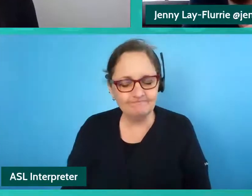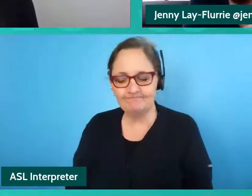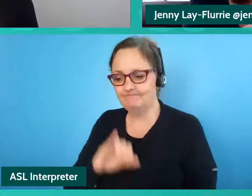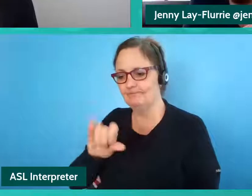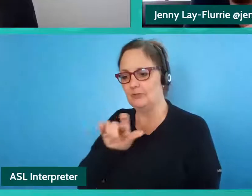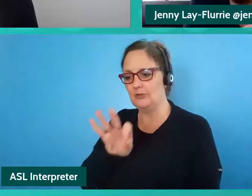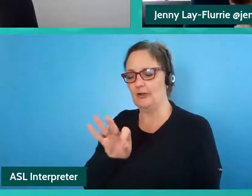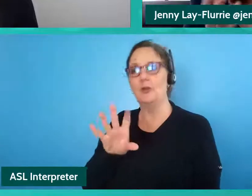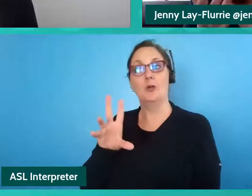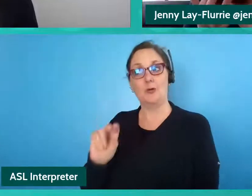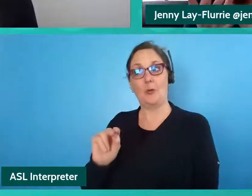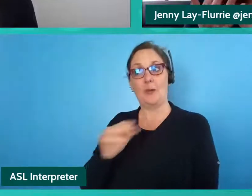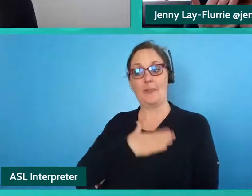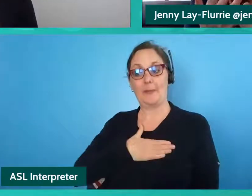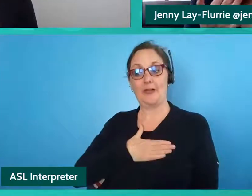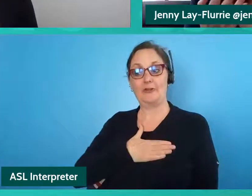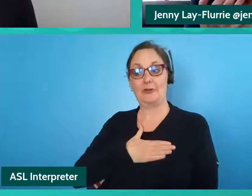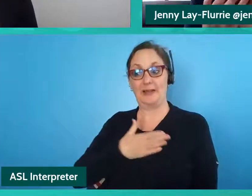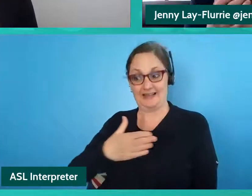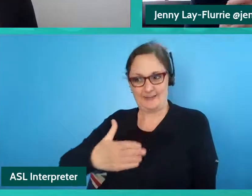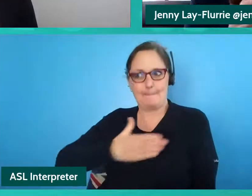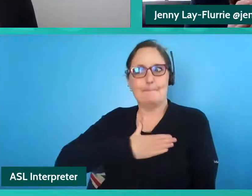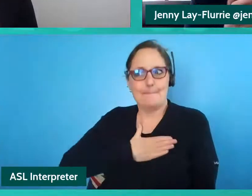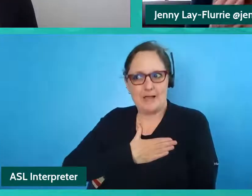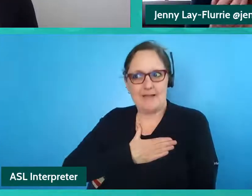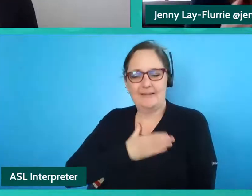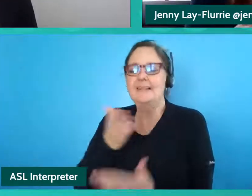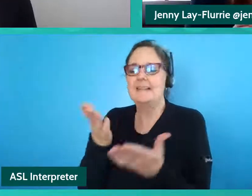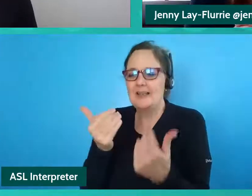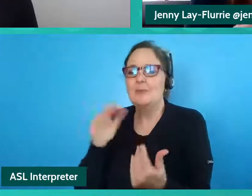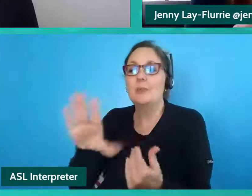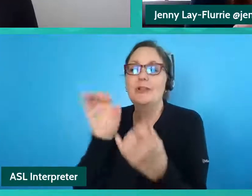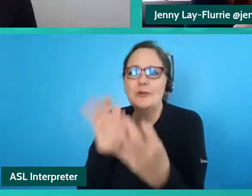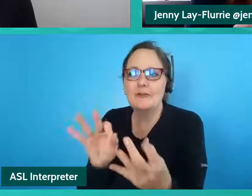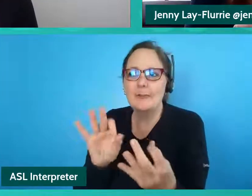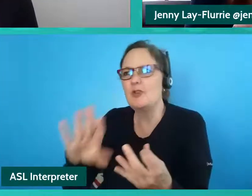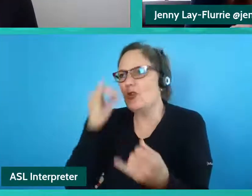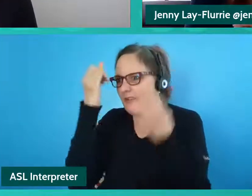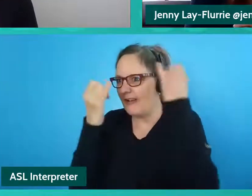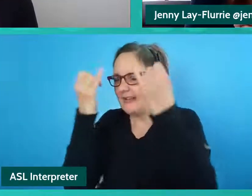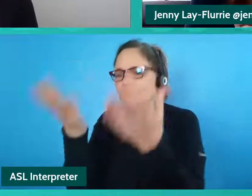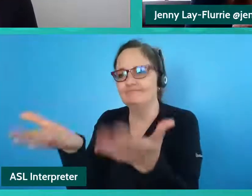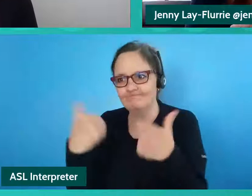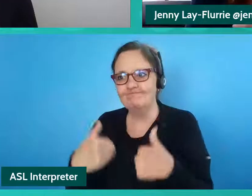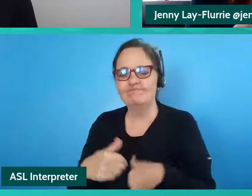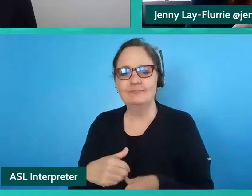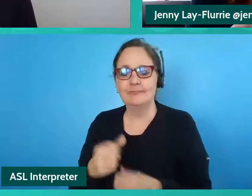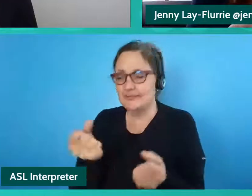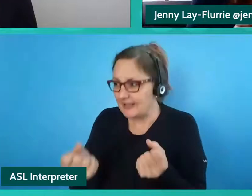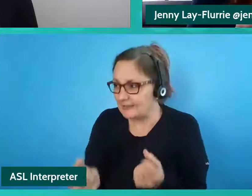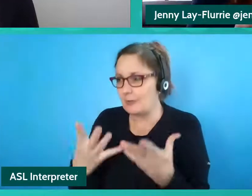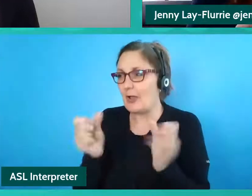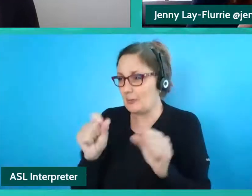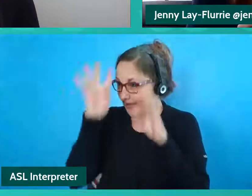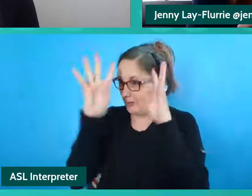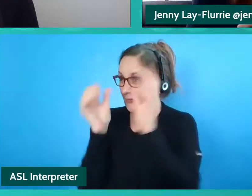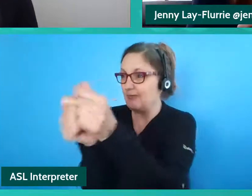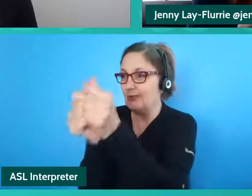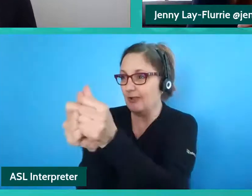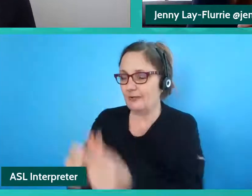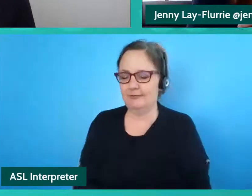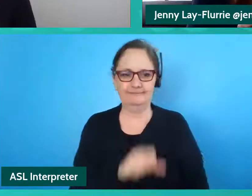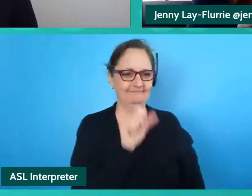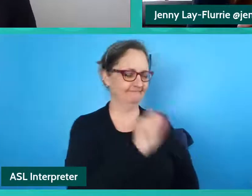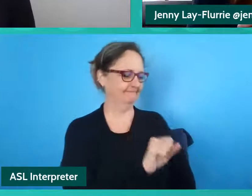No. The pleasure is all mine. And bring on the feedback, folks. Bring on your ideas. I know that there's going to be a lot we can create.